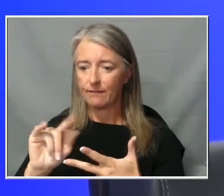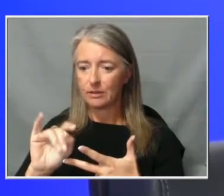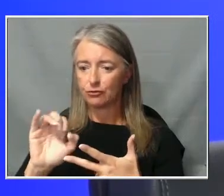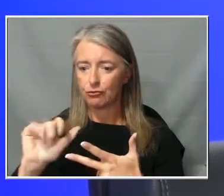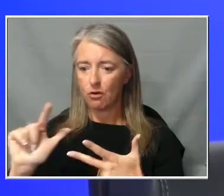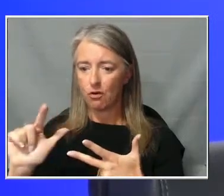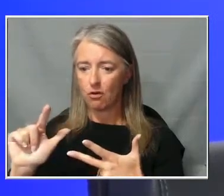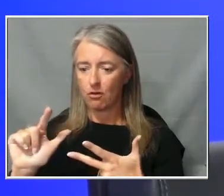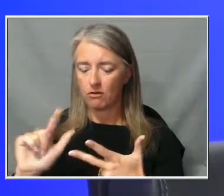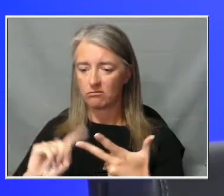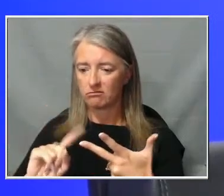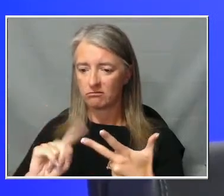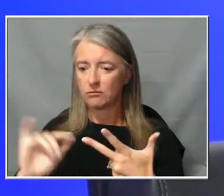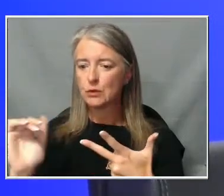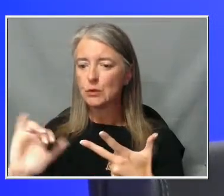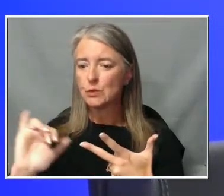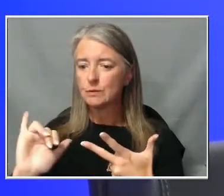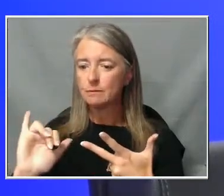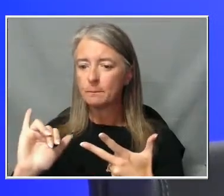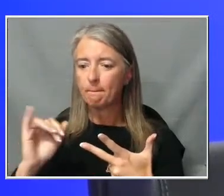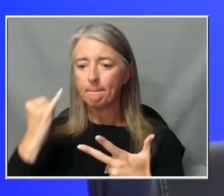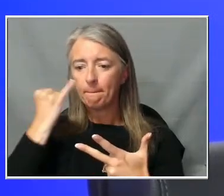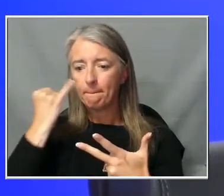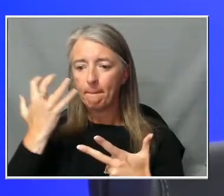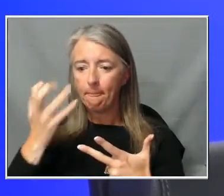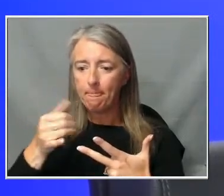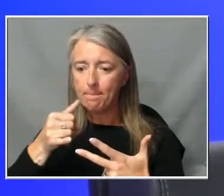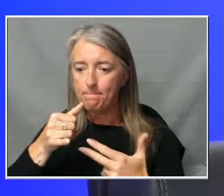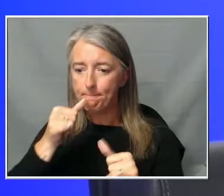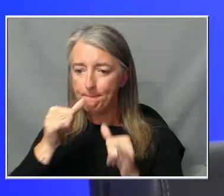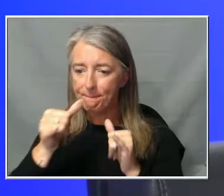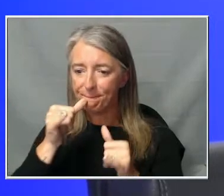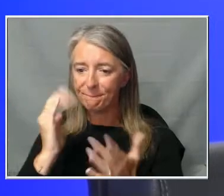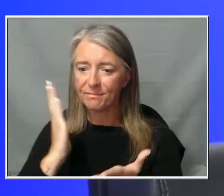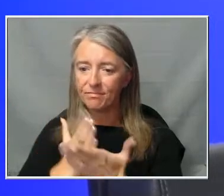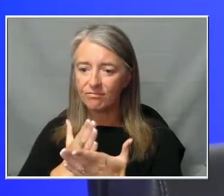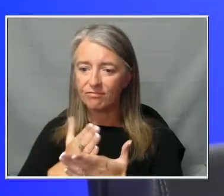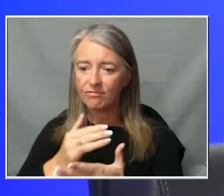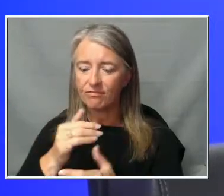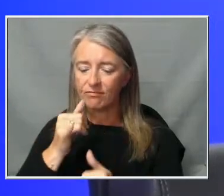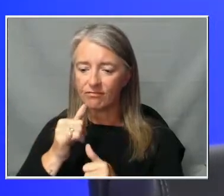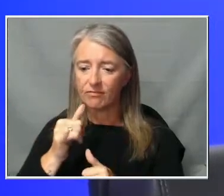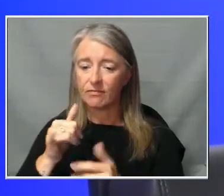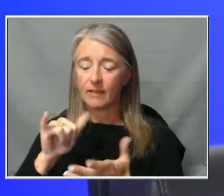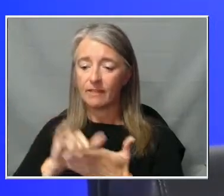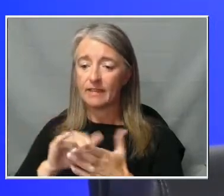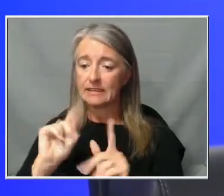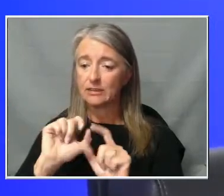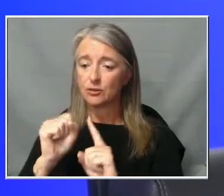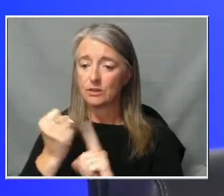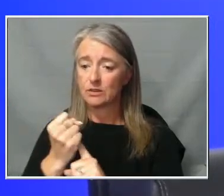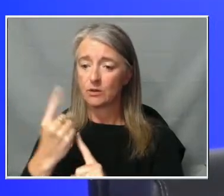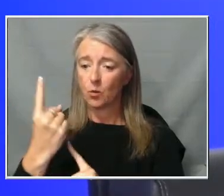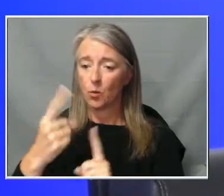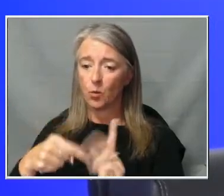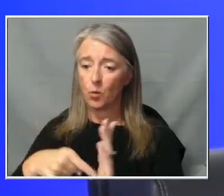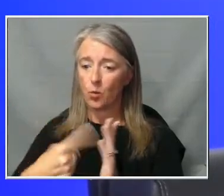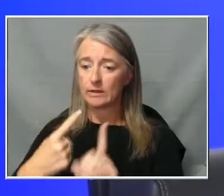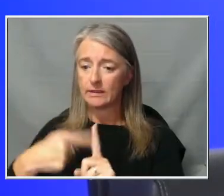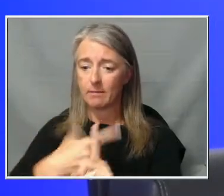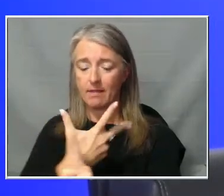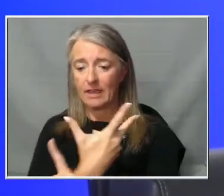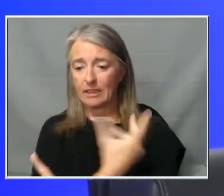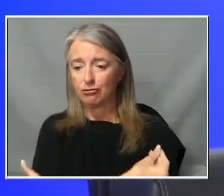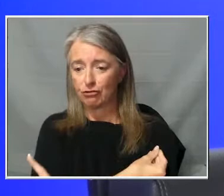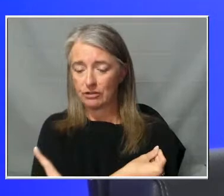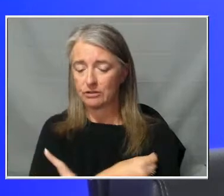oral medication, if you want to go drink, you will stop the medication and go drink, right? In this case, you're getting a once a month injection. You go